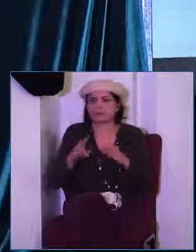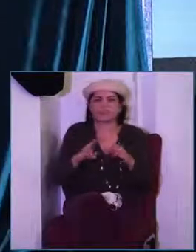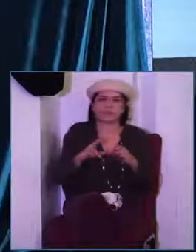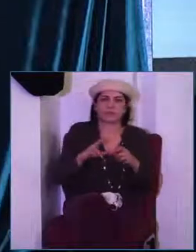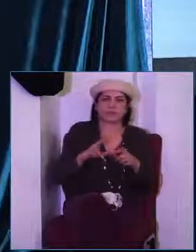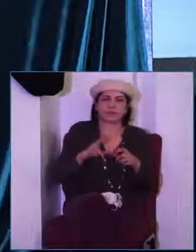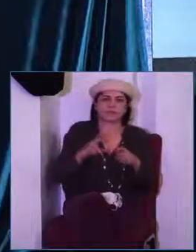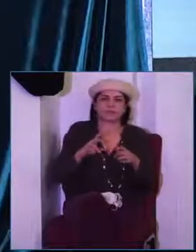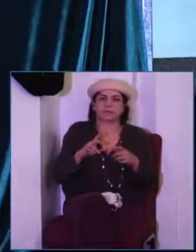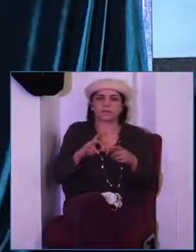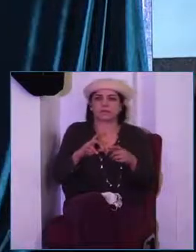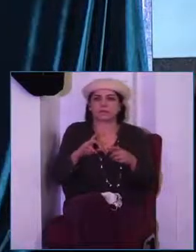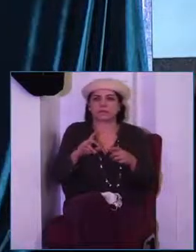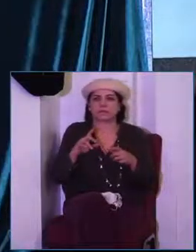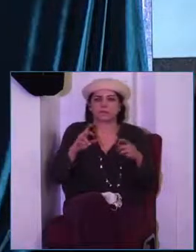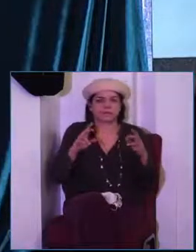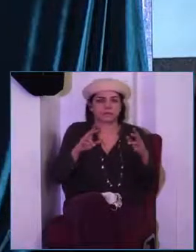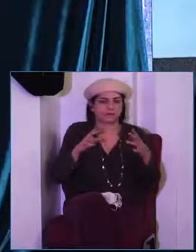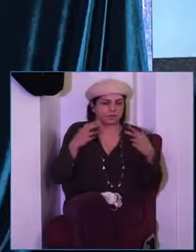death.